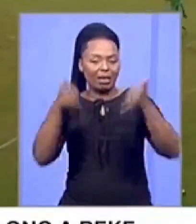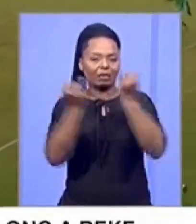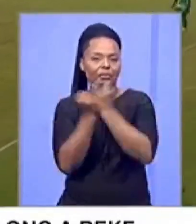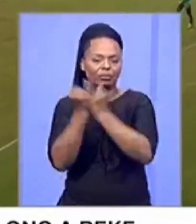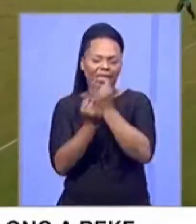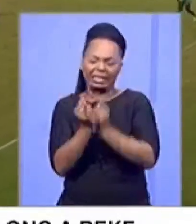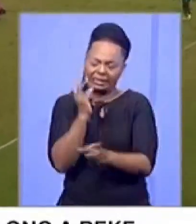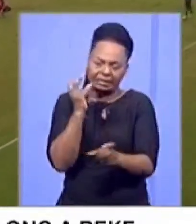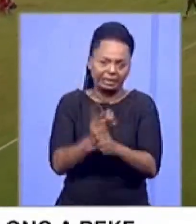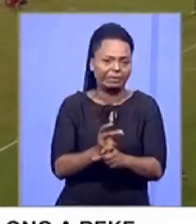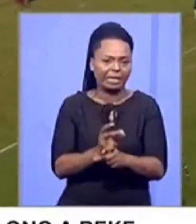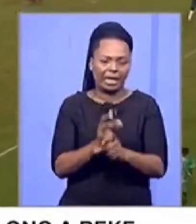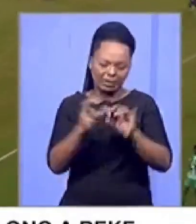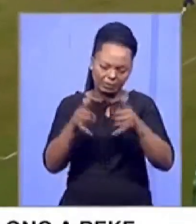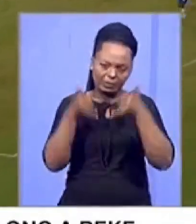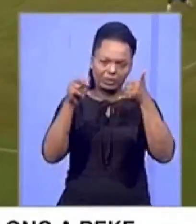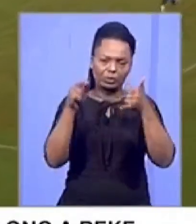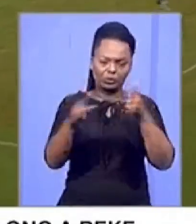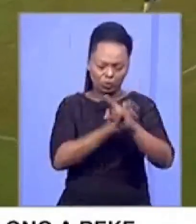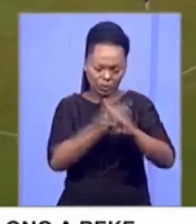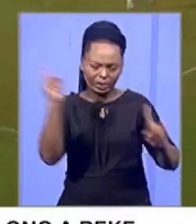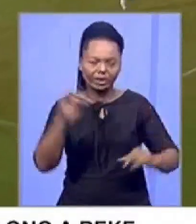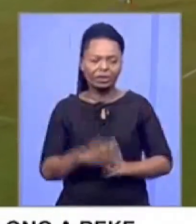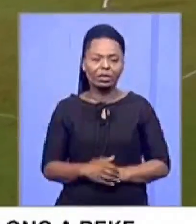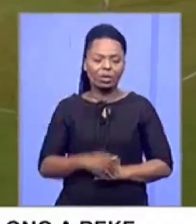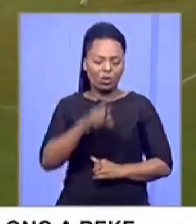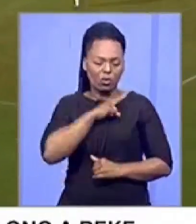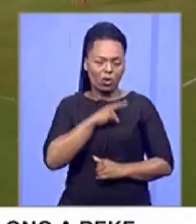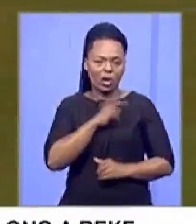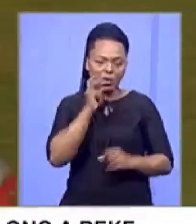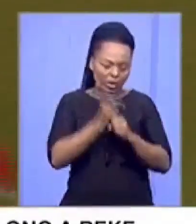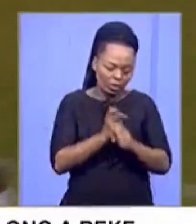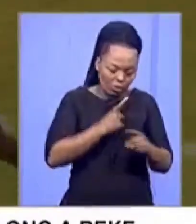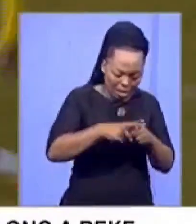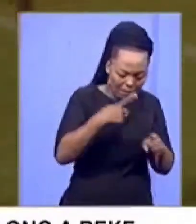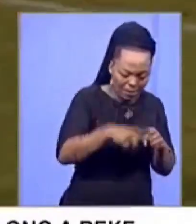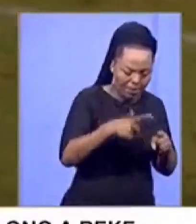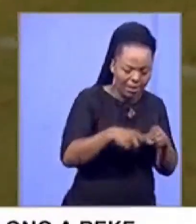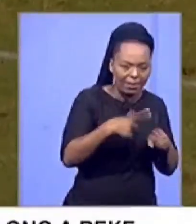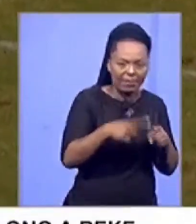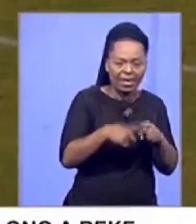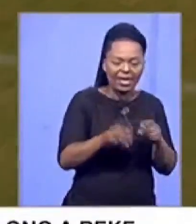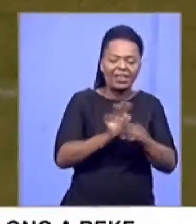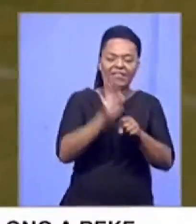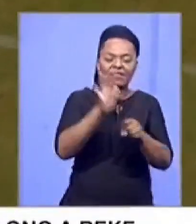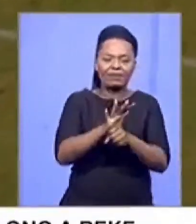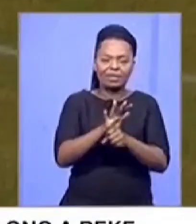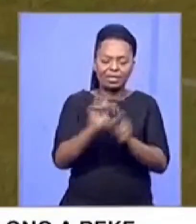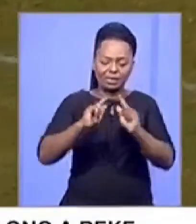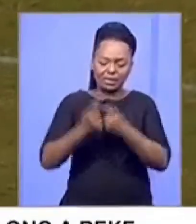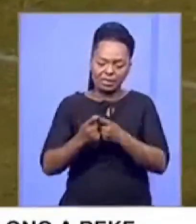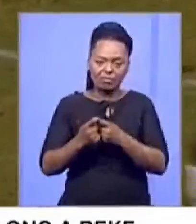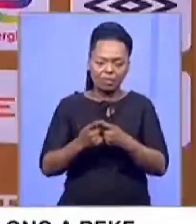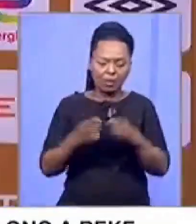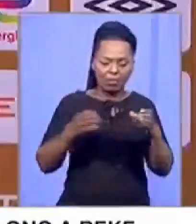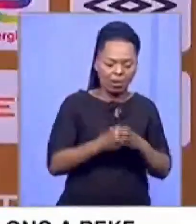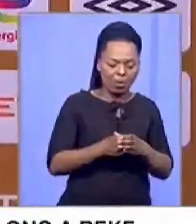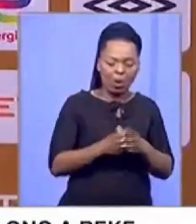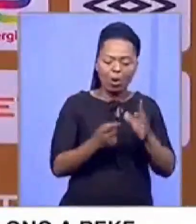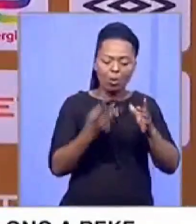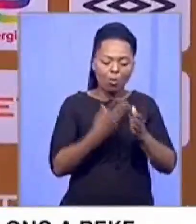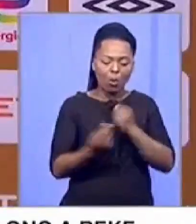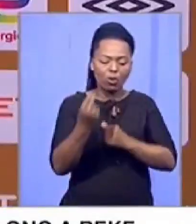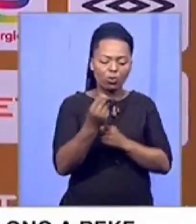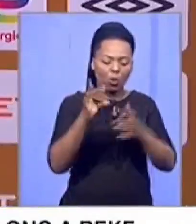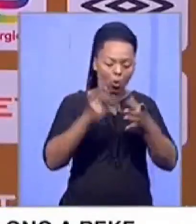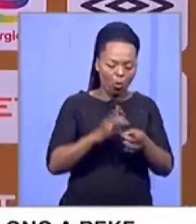win, because you've got to play against 15 opponents, both home and away,